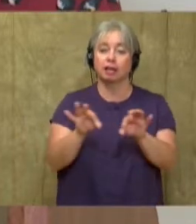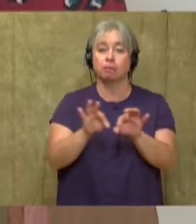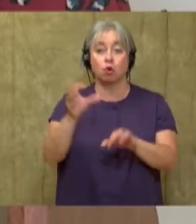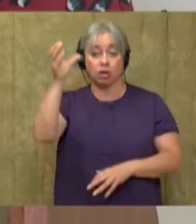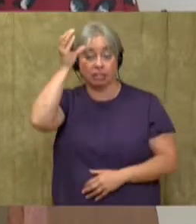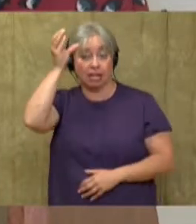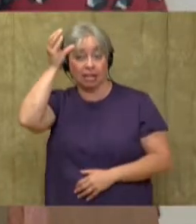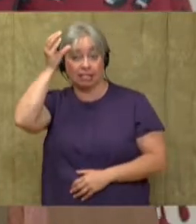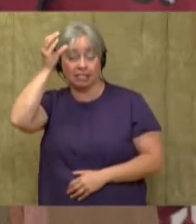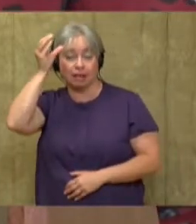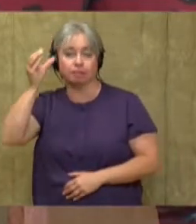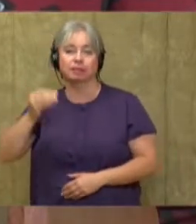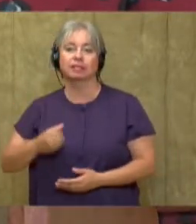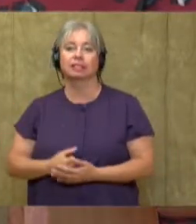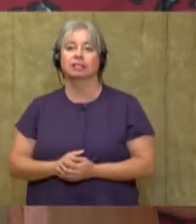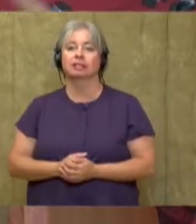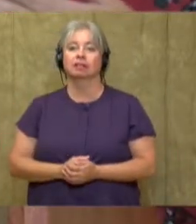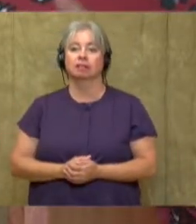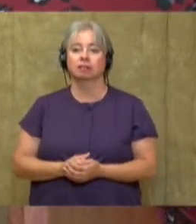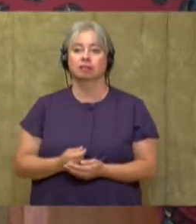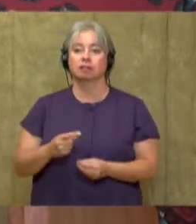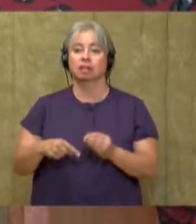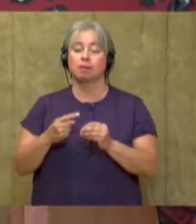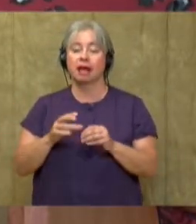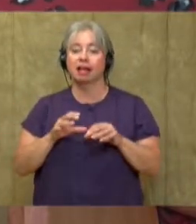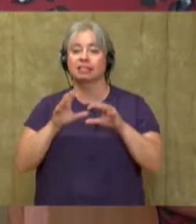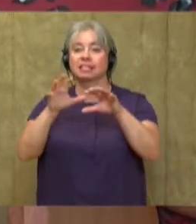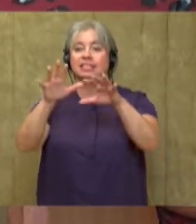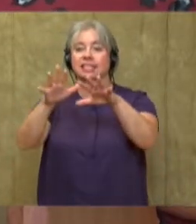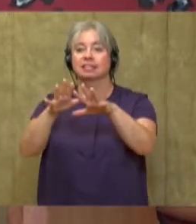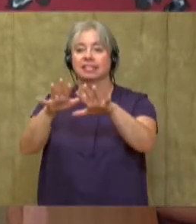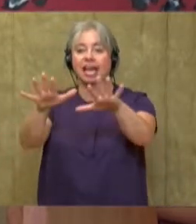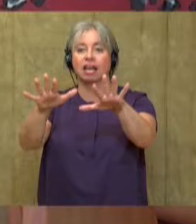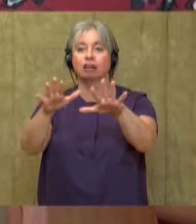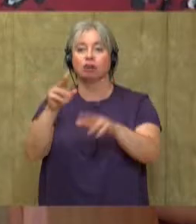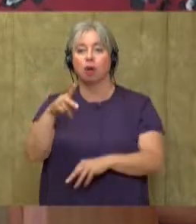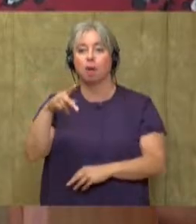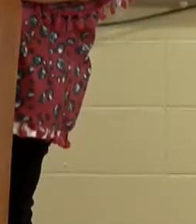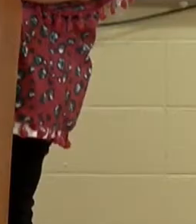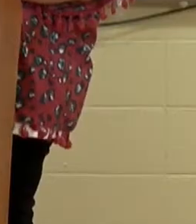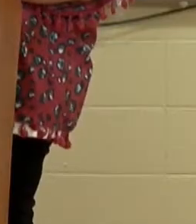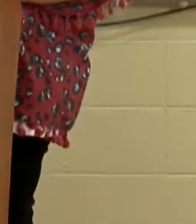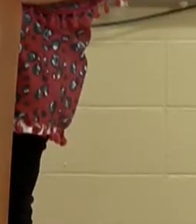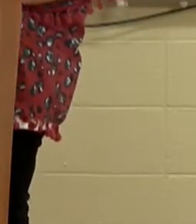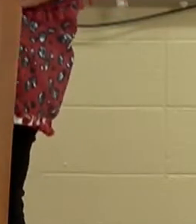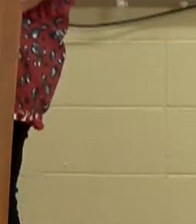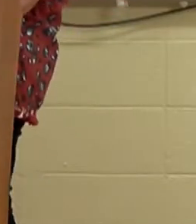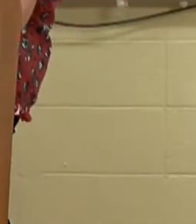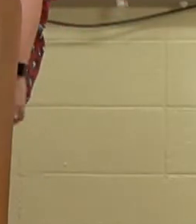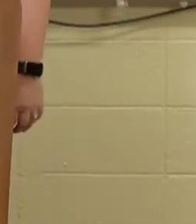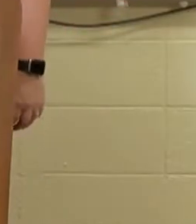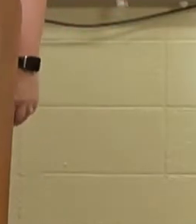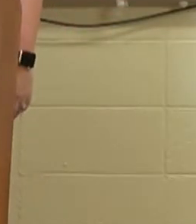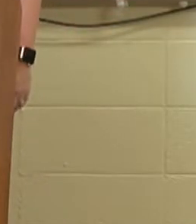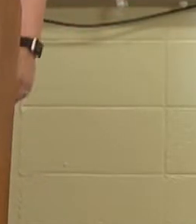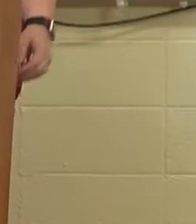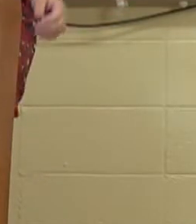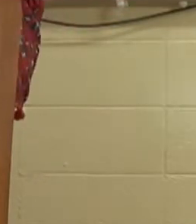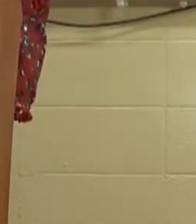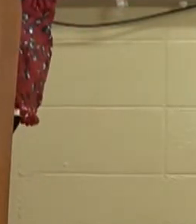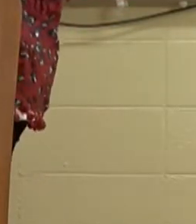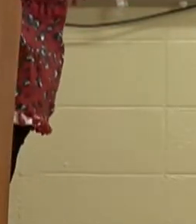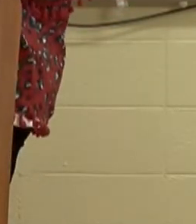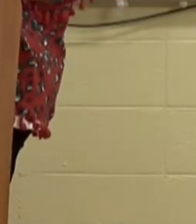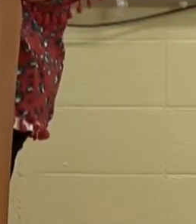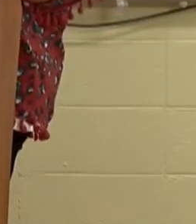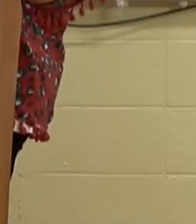Our third essential concept is on scatter plots. Scatter plots, slope, and Y-intercept. And here's what